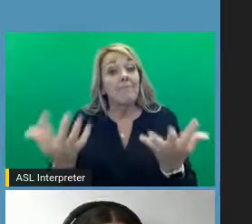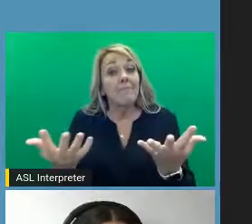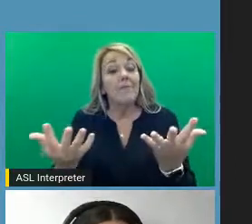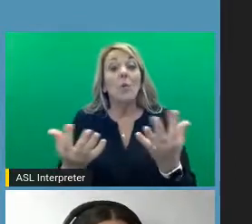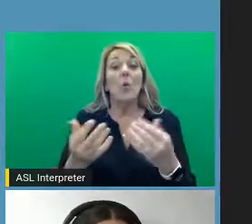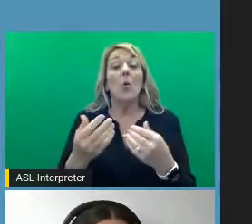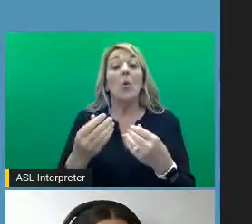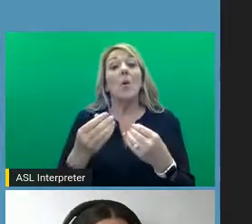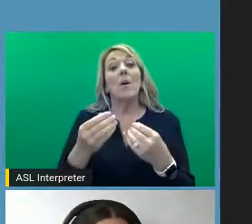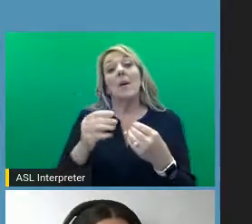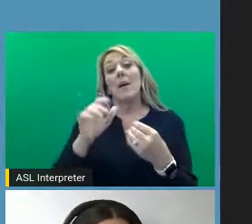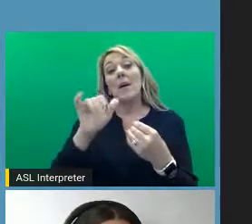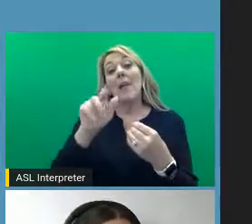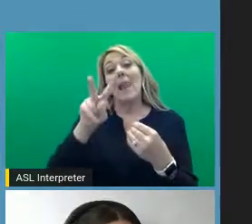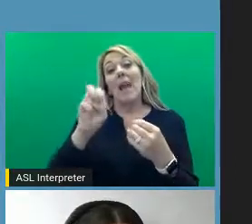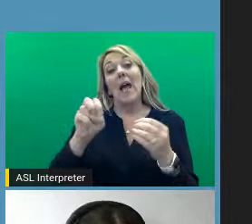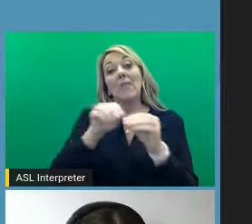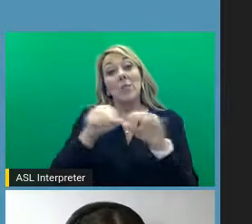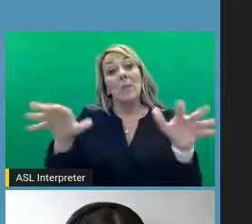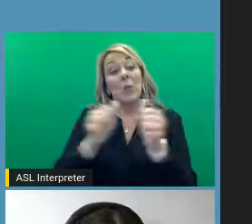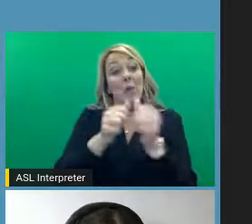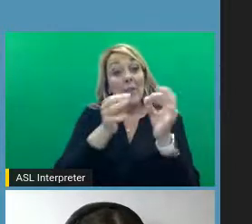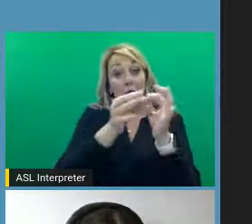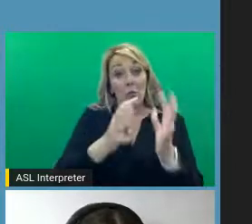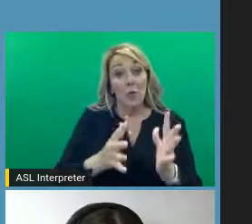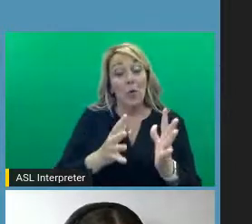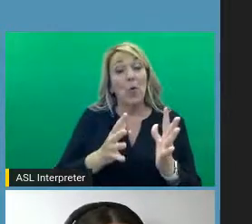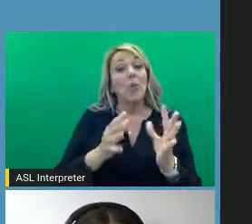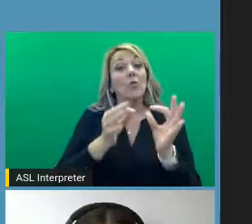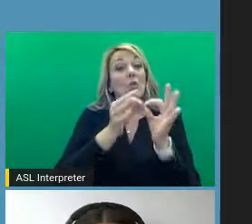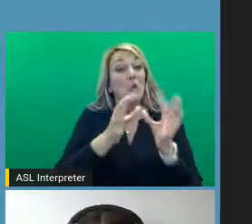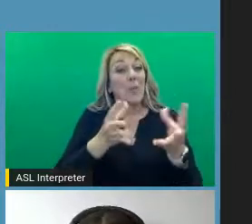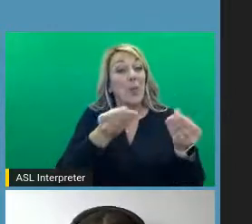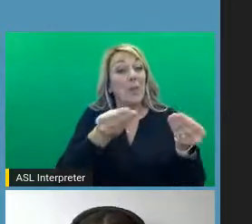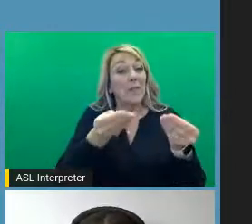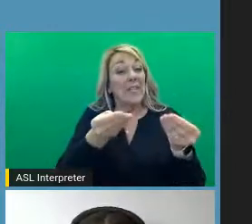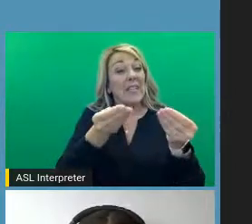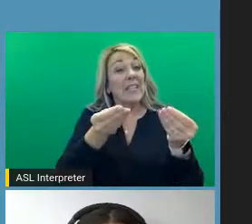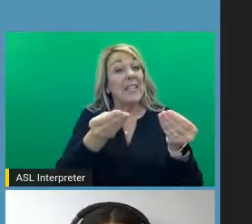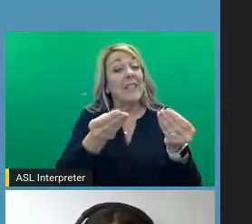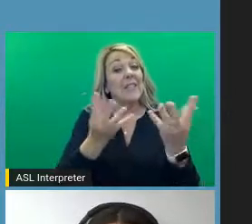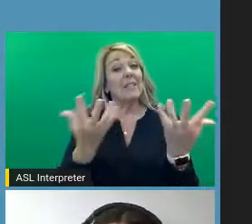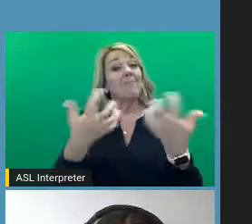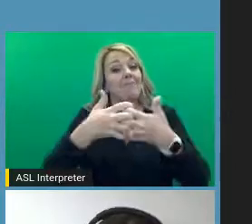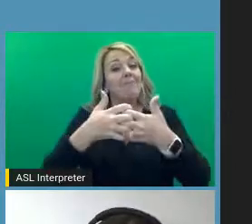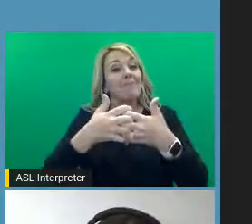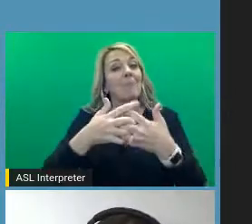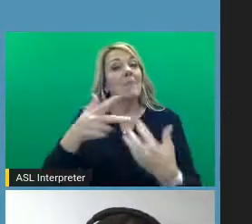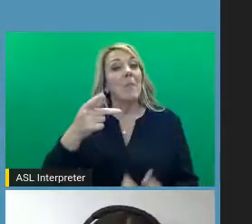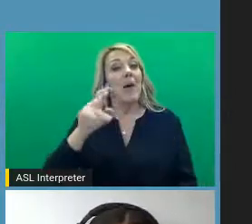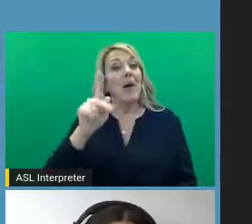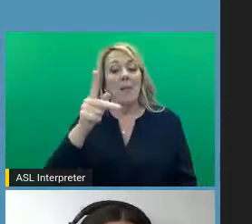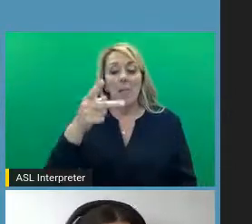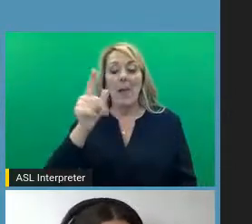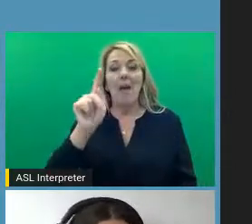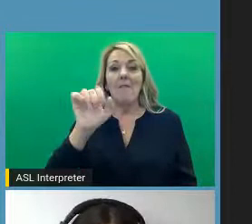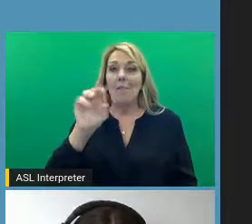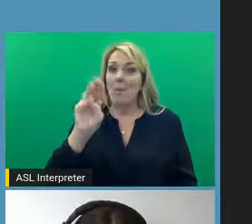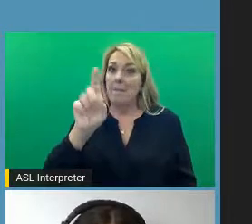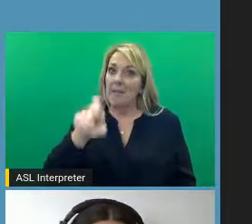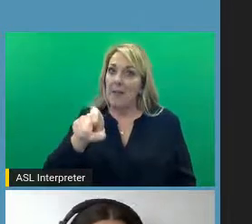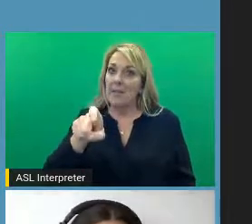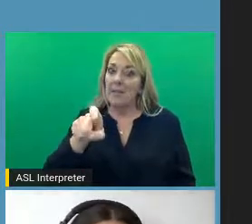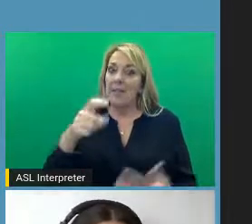language, adding interpreter video feeds is clearly a capacity that your platform will need to have. In